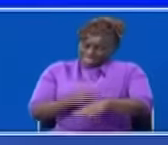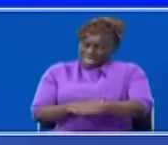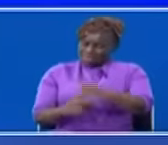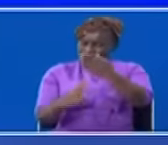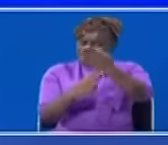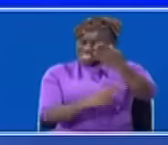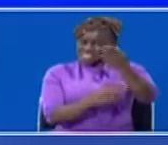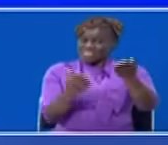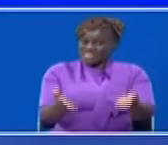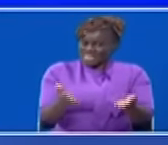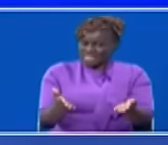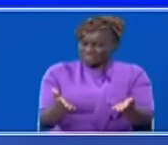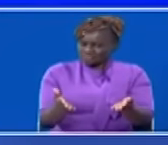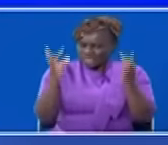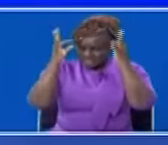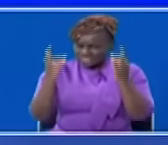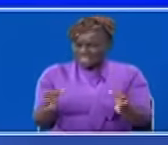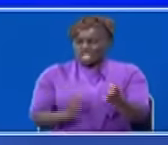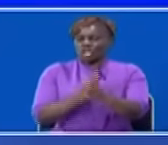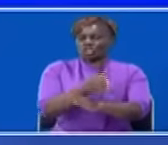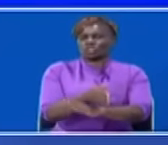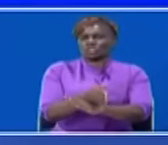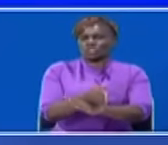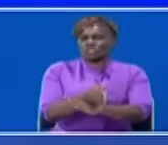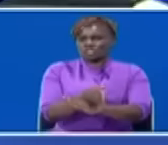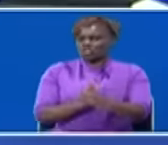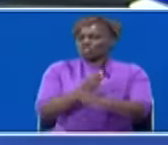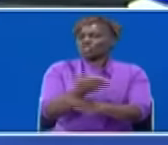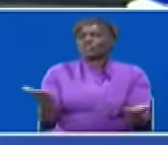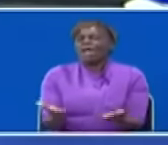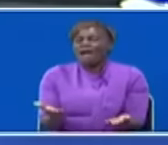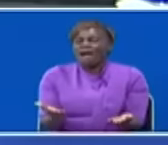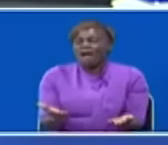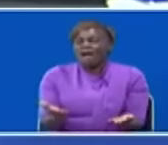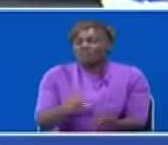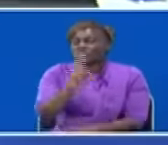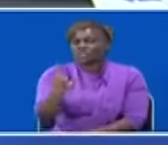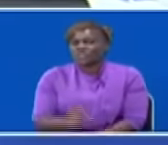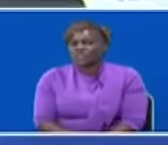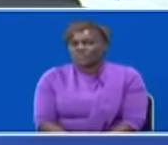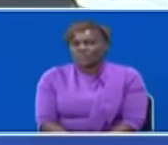bridge, I certainly will cross it. Can you tell us where you'll be crossing to?